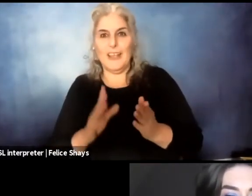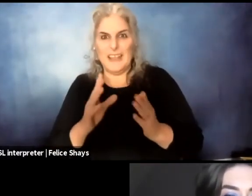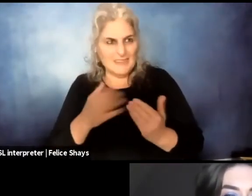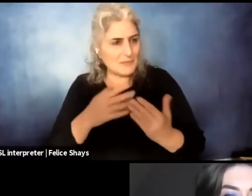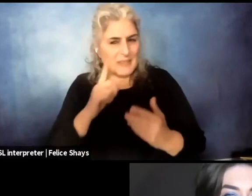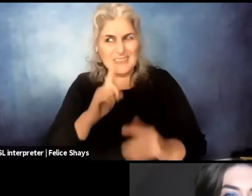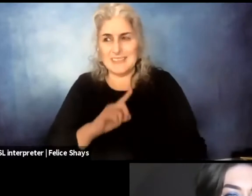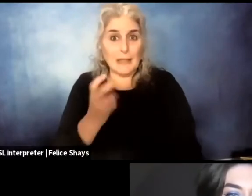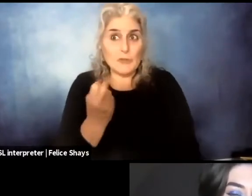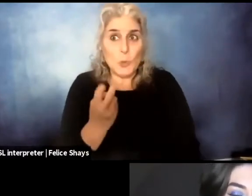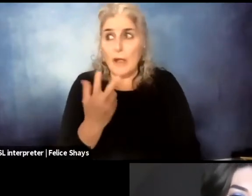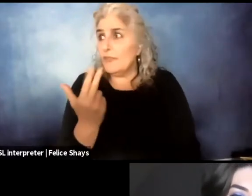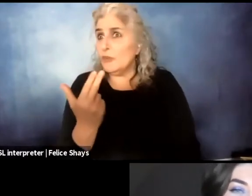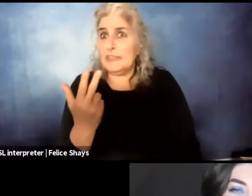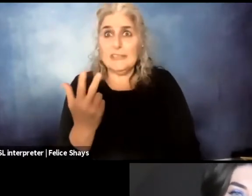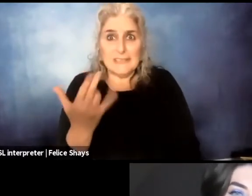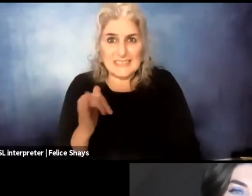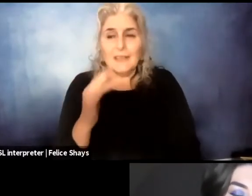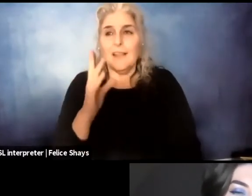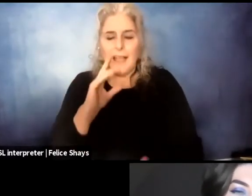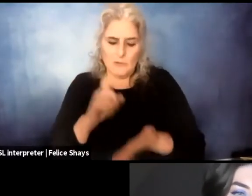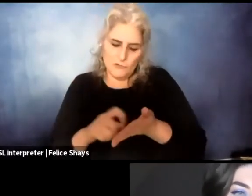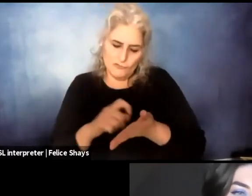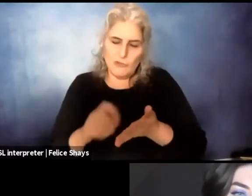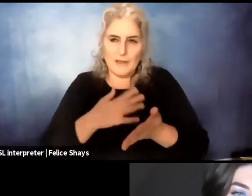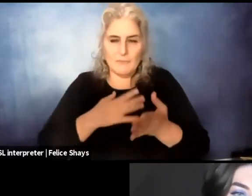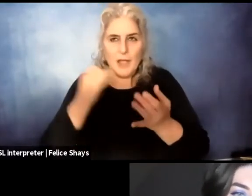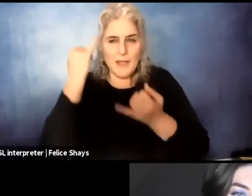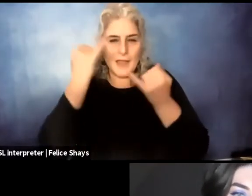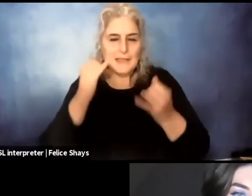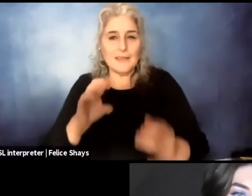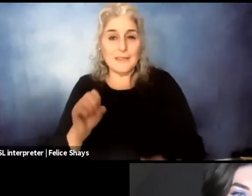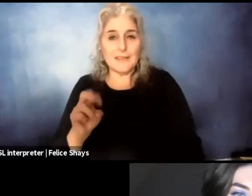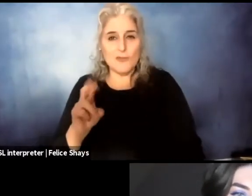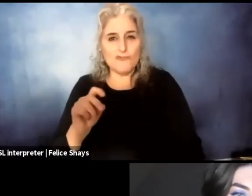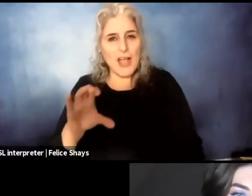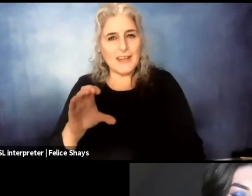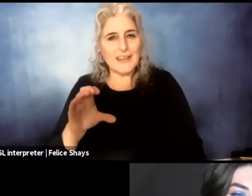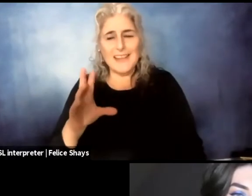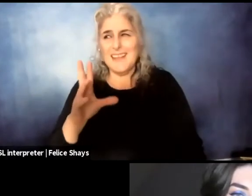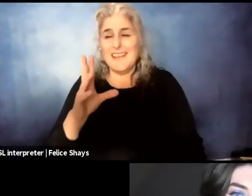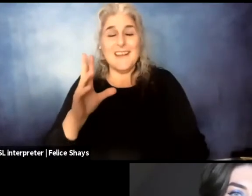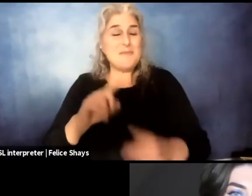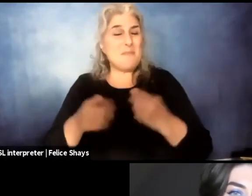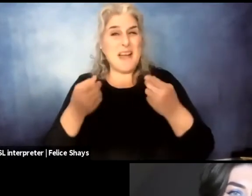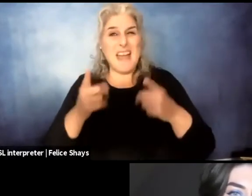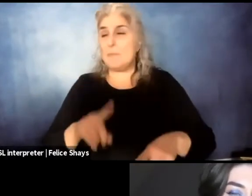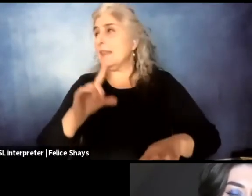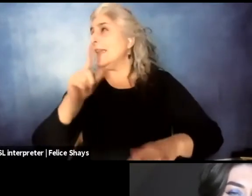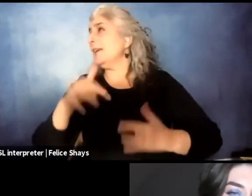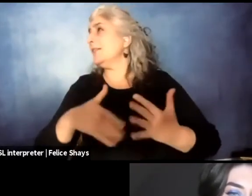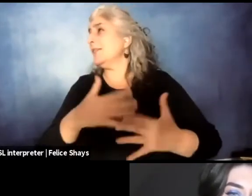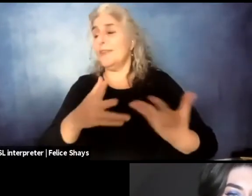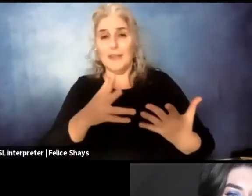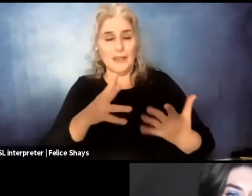what we were reading so far was so limited. But then I broke out of Texas and came to New York so that